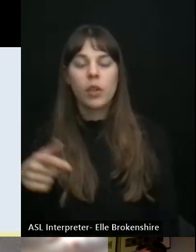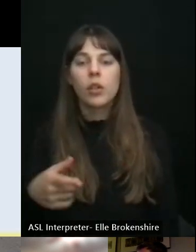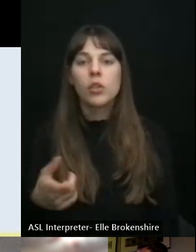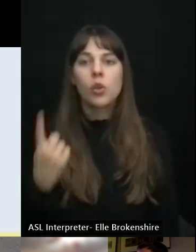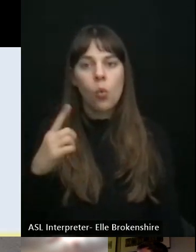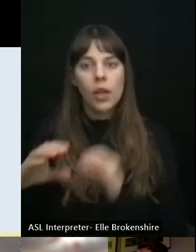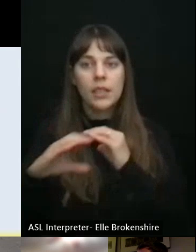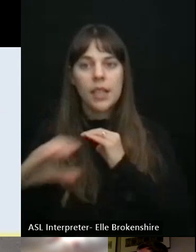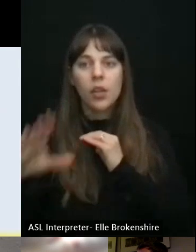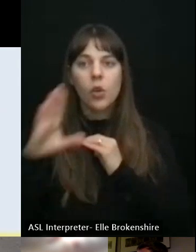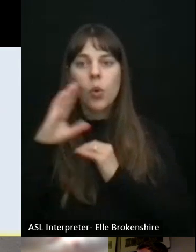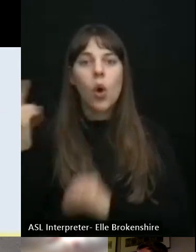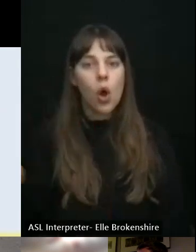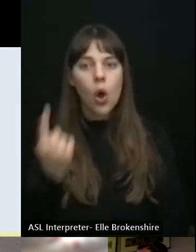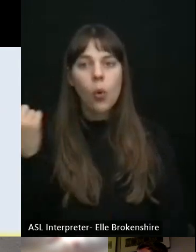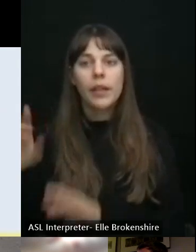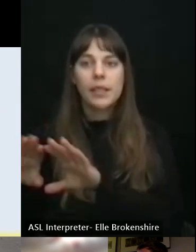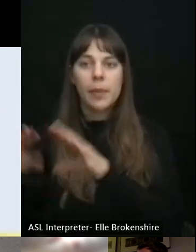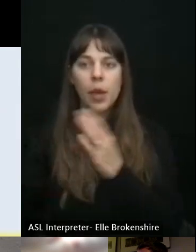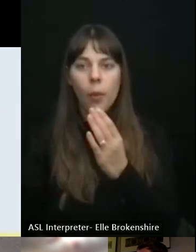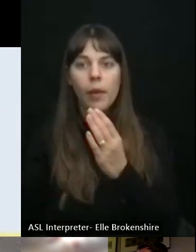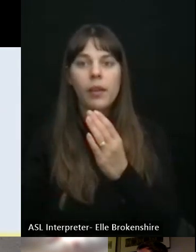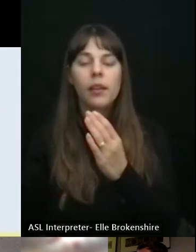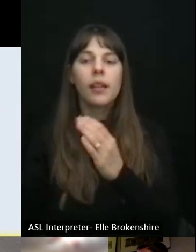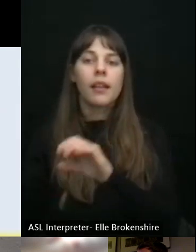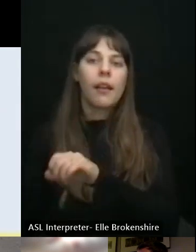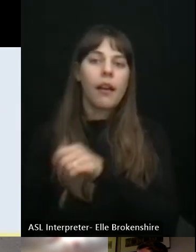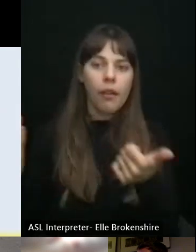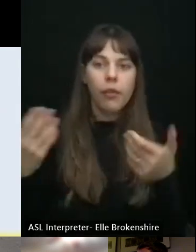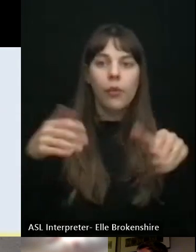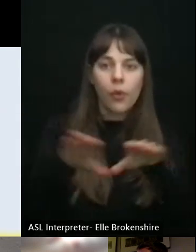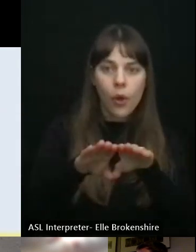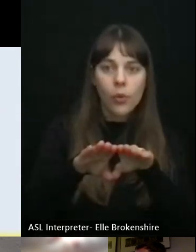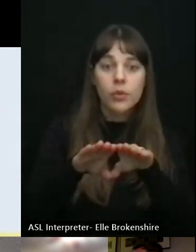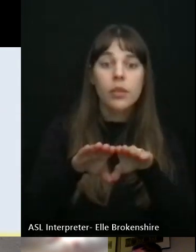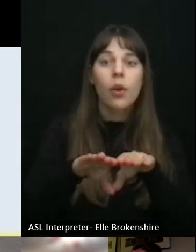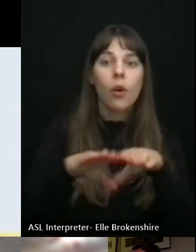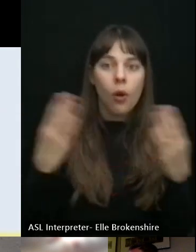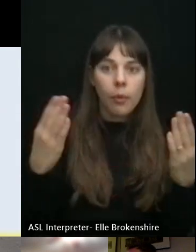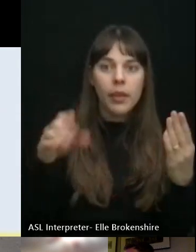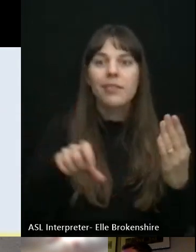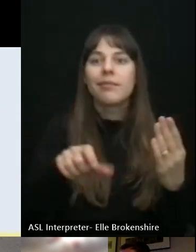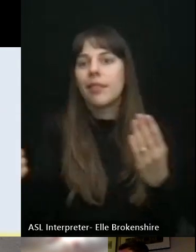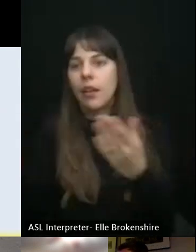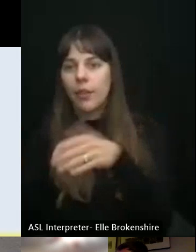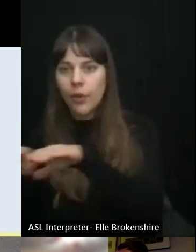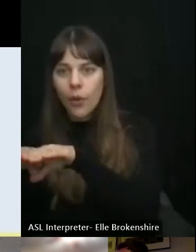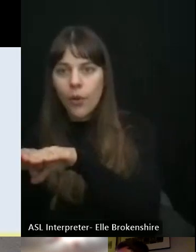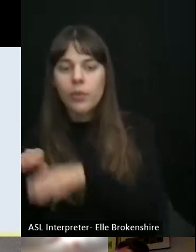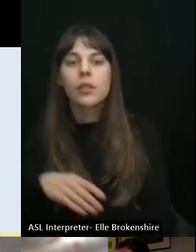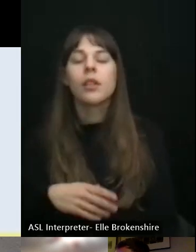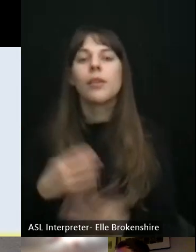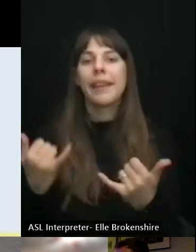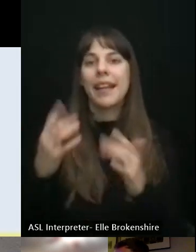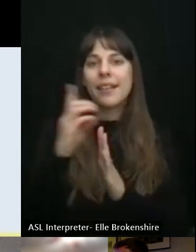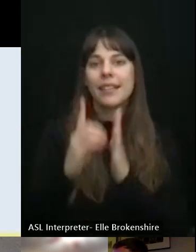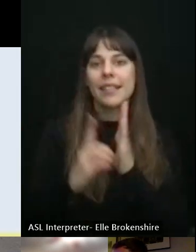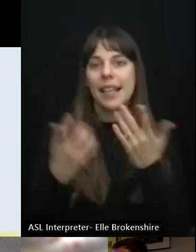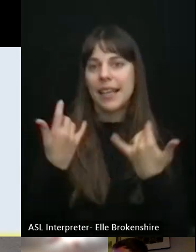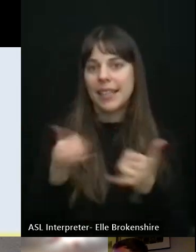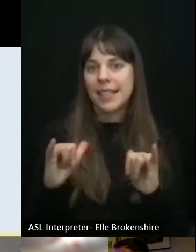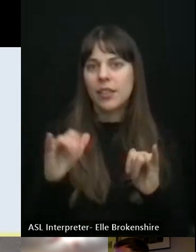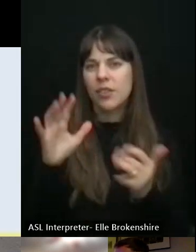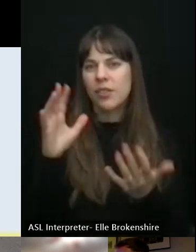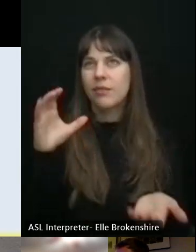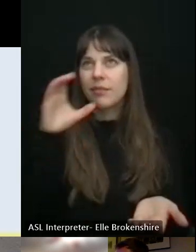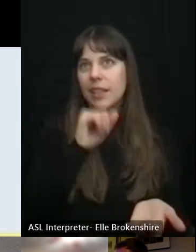be open for transit rail traffic. It's currently in design, and we anticipate an approximate value of about $26 million for